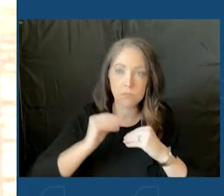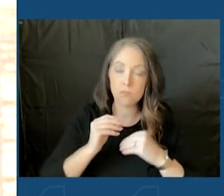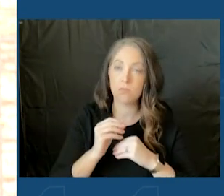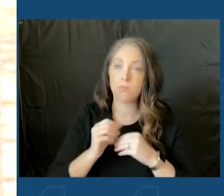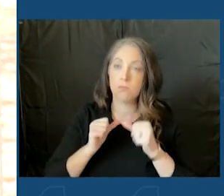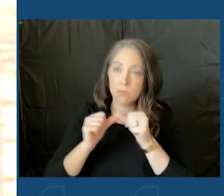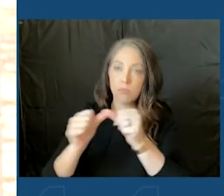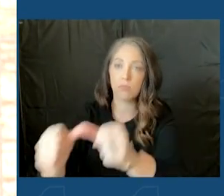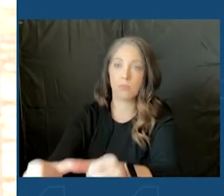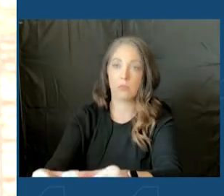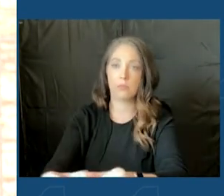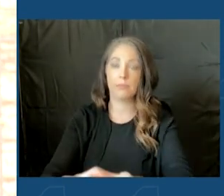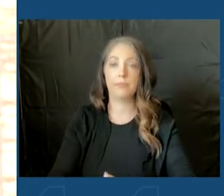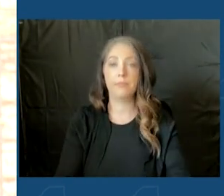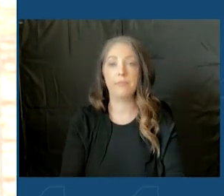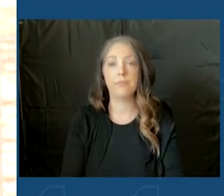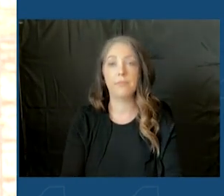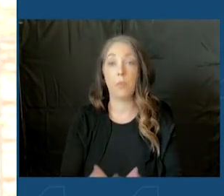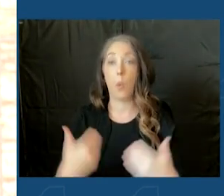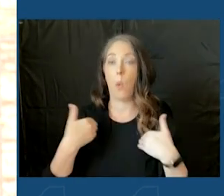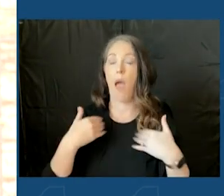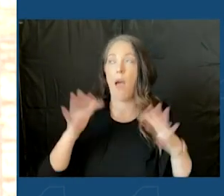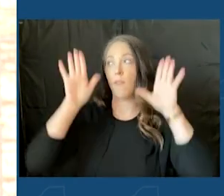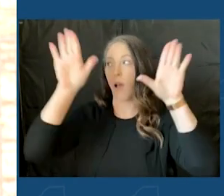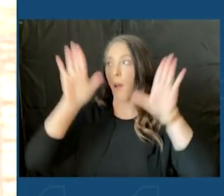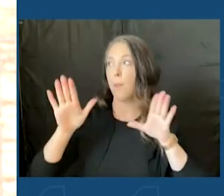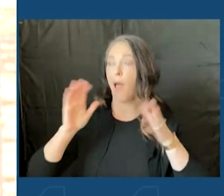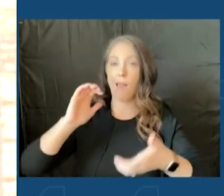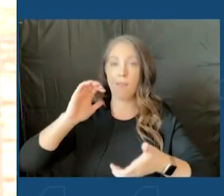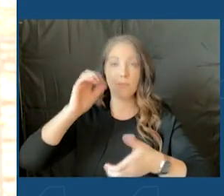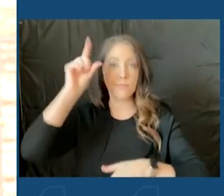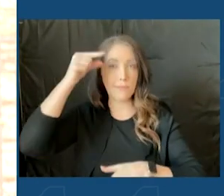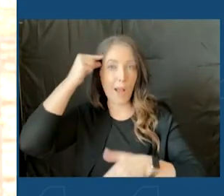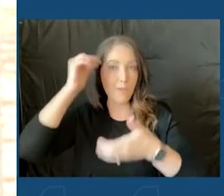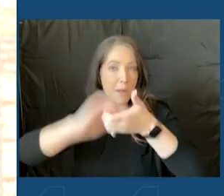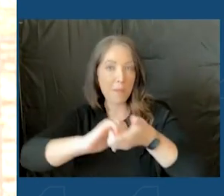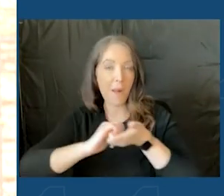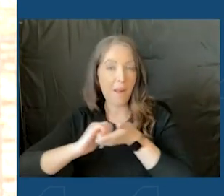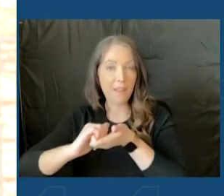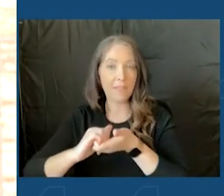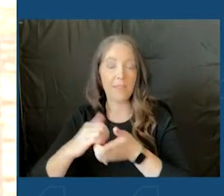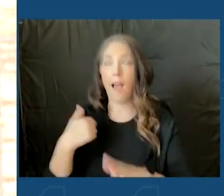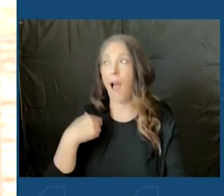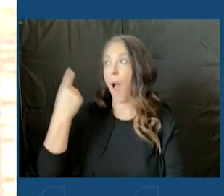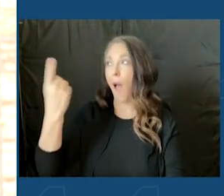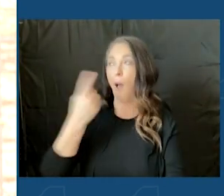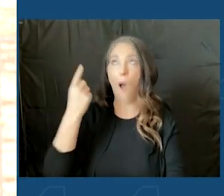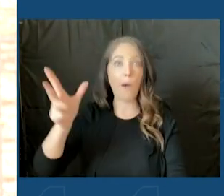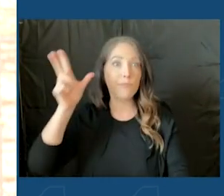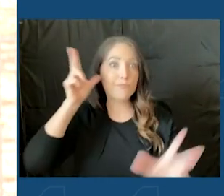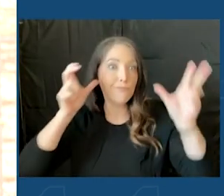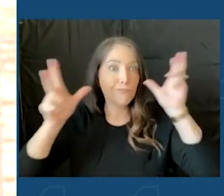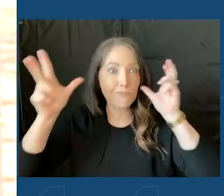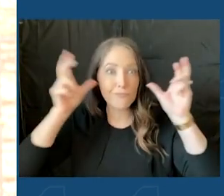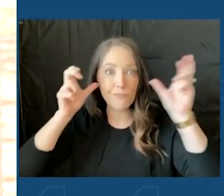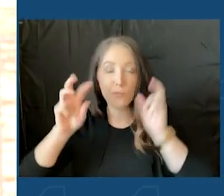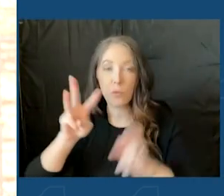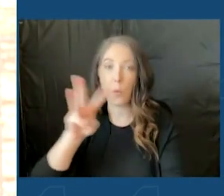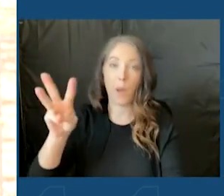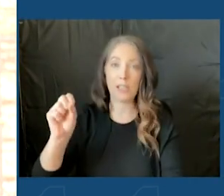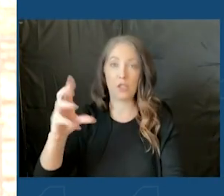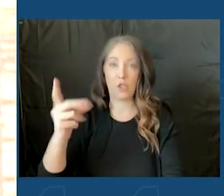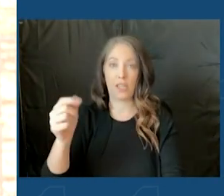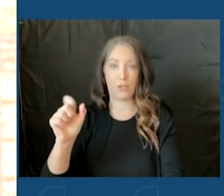And we have amazing partners in government. Believe me, I hear all about Westchester all the time from the majority leader, who has